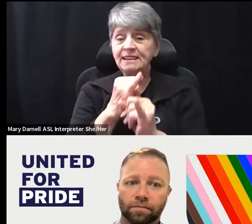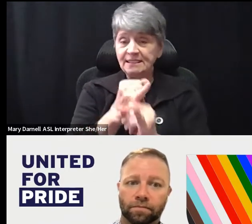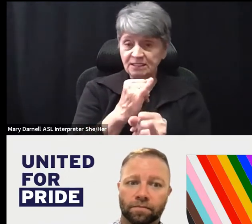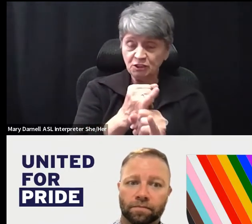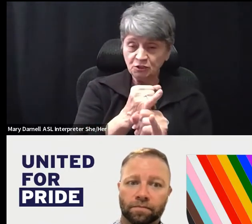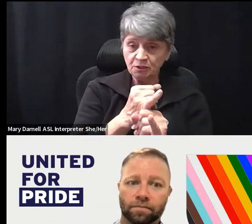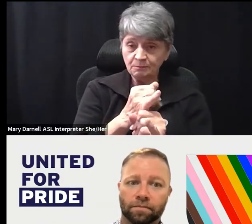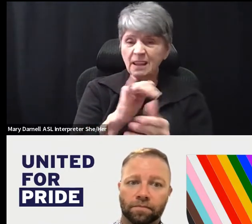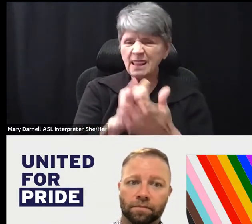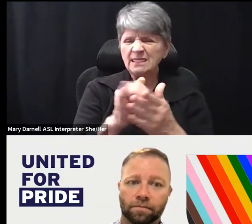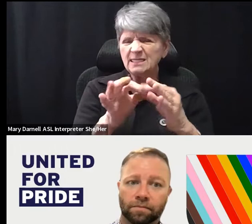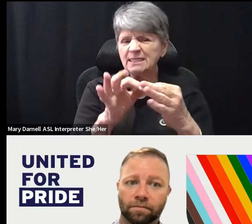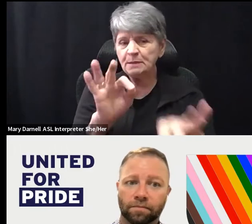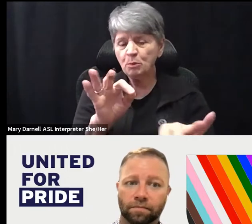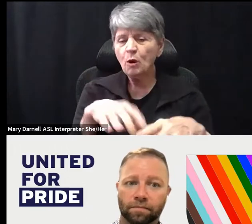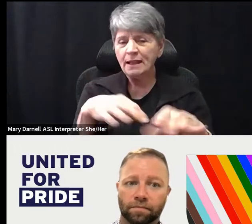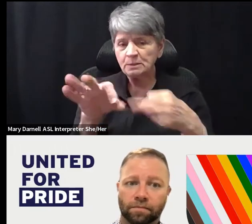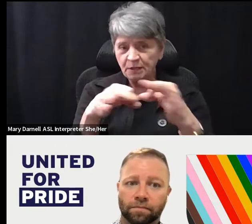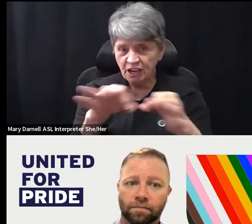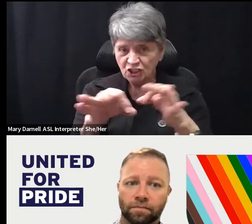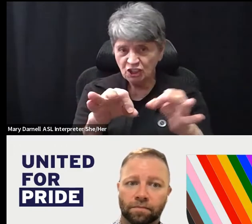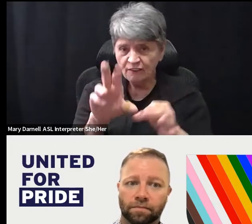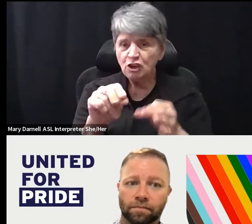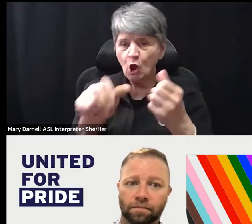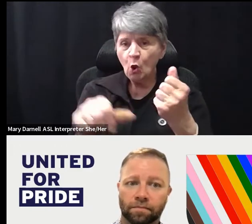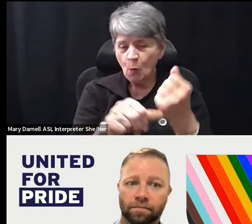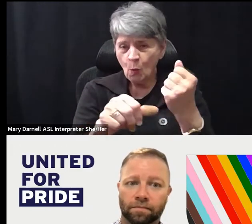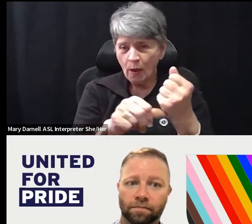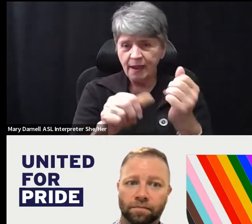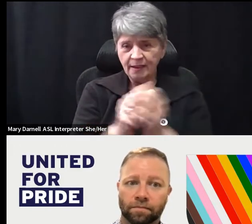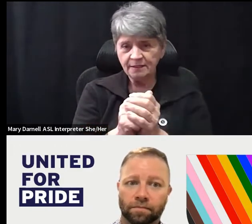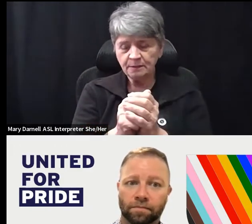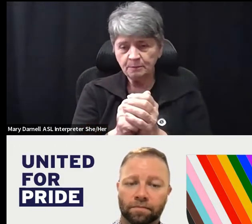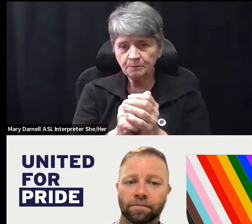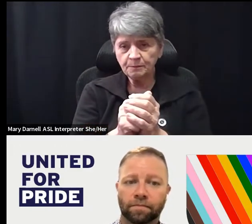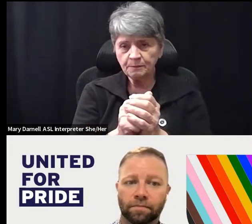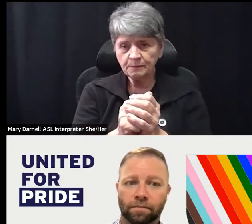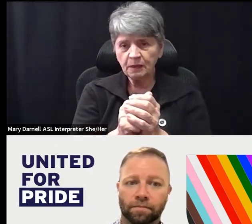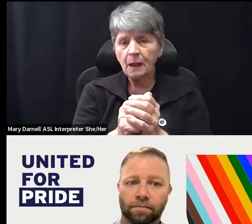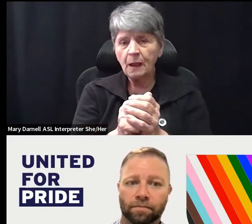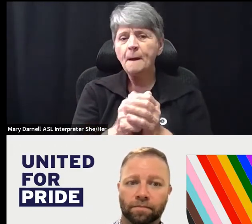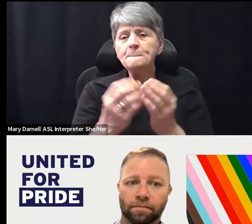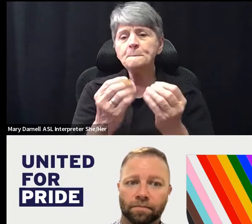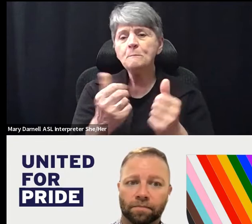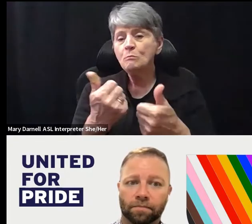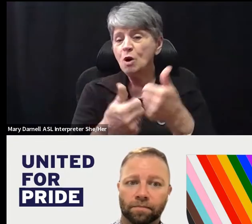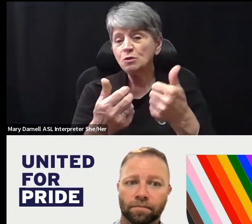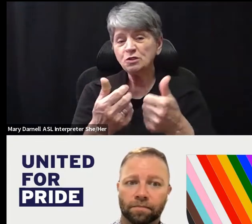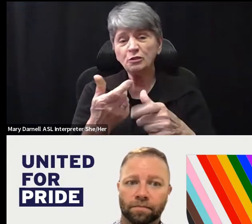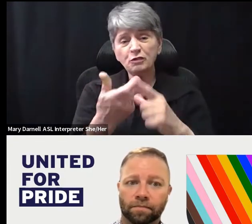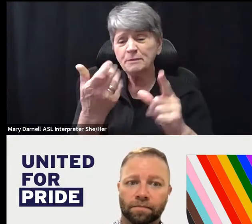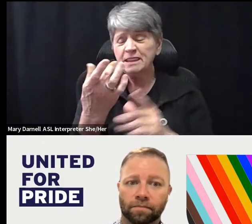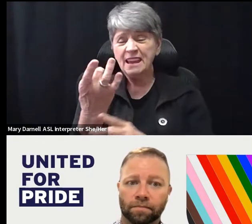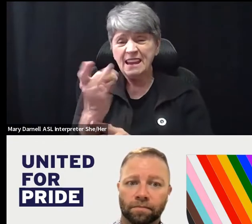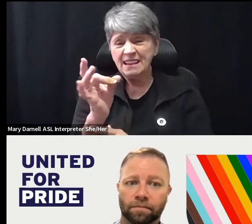aid clause in state constitutions. And these are longstanding provisions. Many of them, most of them were enacted in the 1800s. So there's a